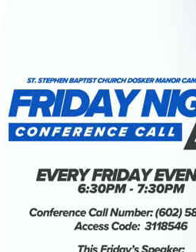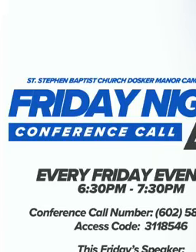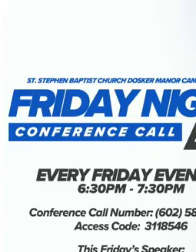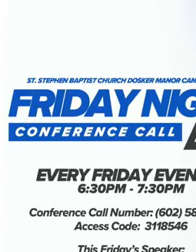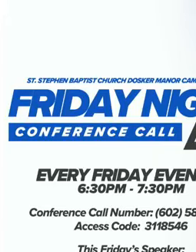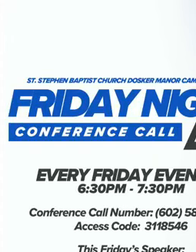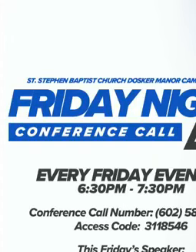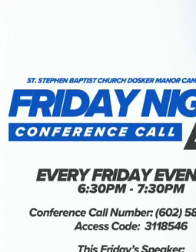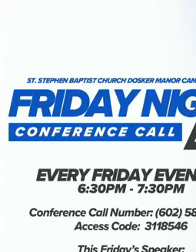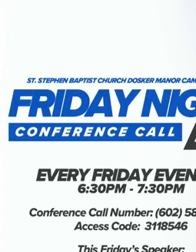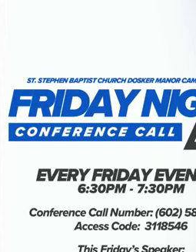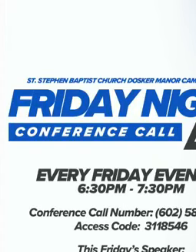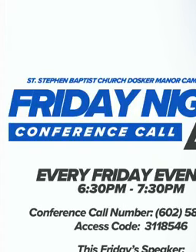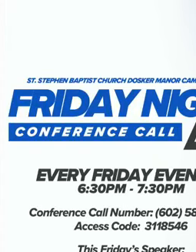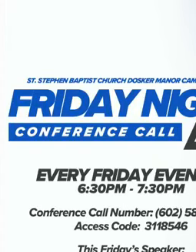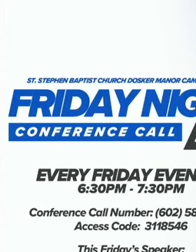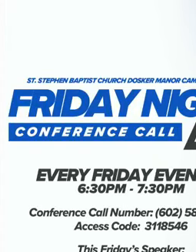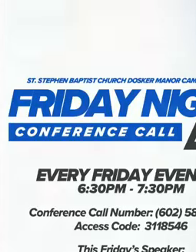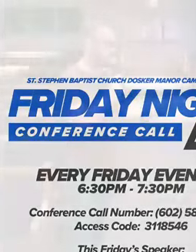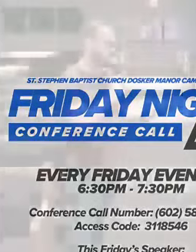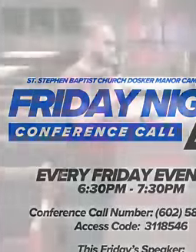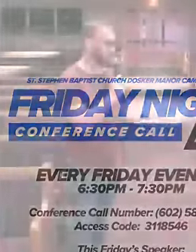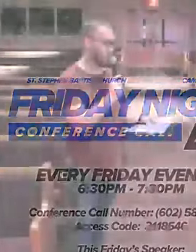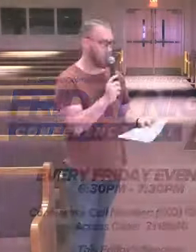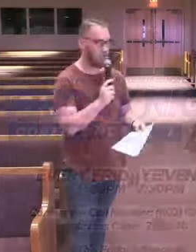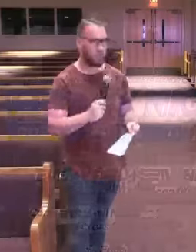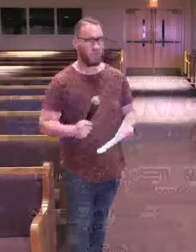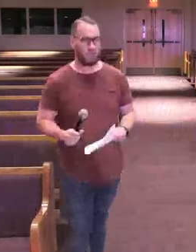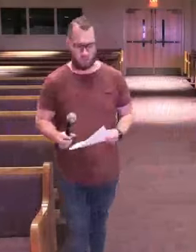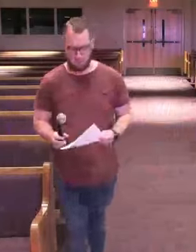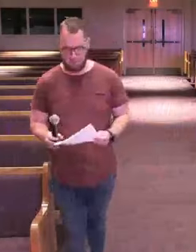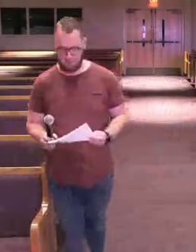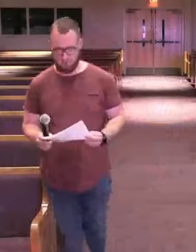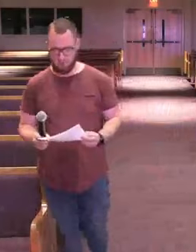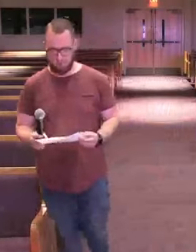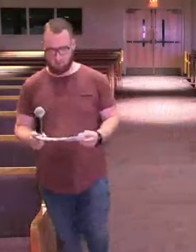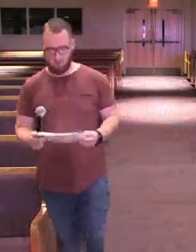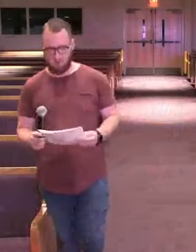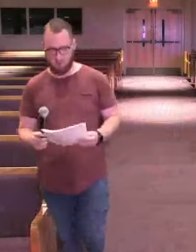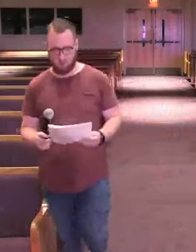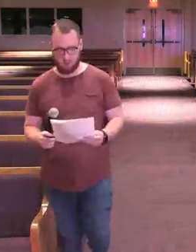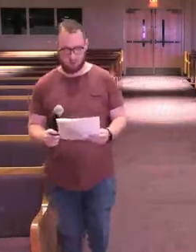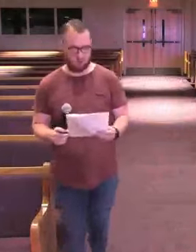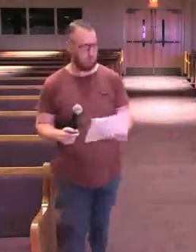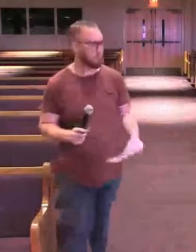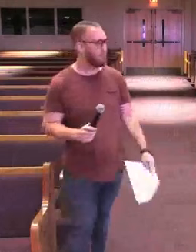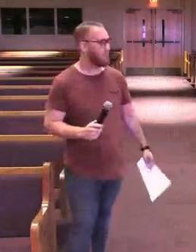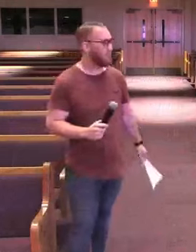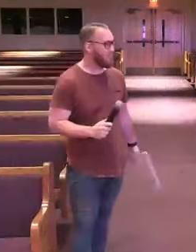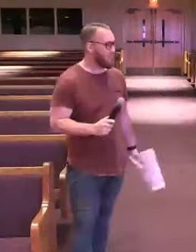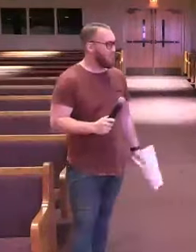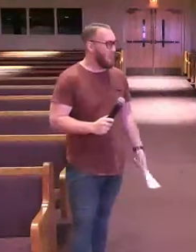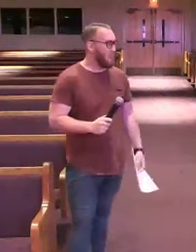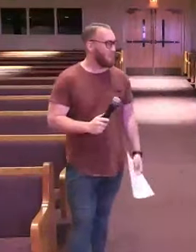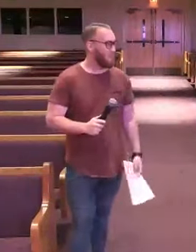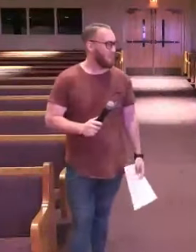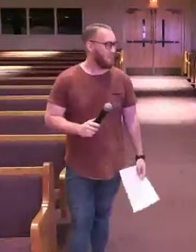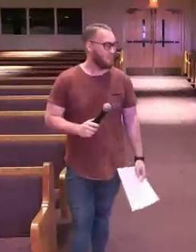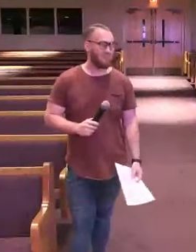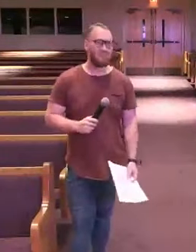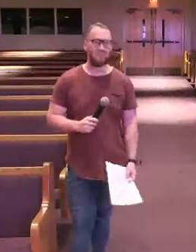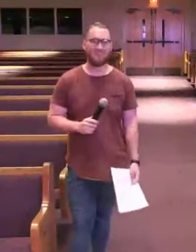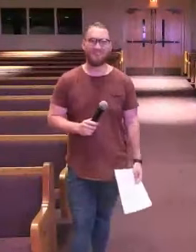311-8546. So please tune in every Friday night to that conference call at 6:30. All right. Cannot believe it. COVID went down when we were about to